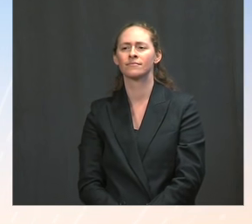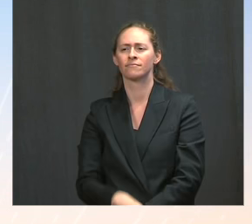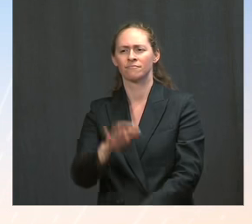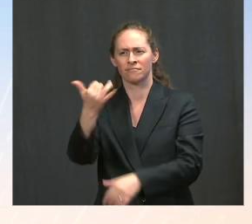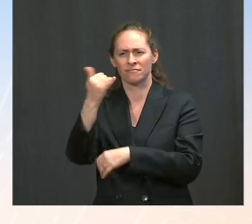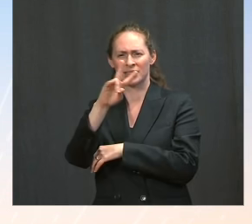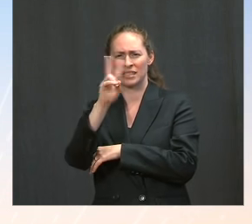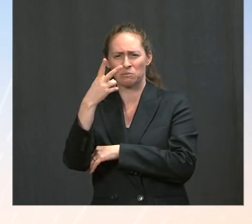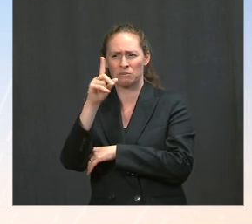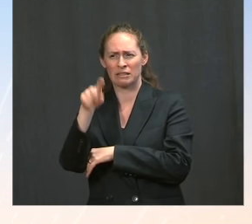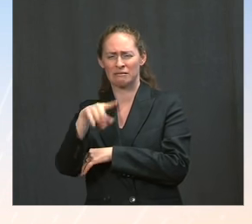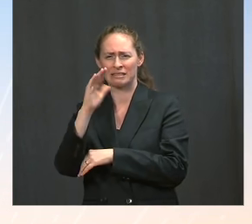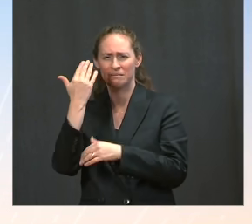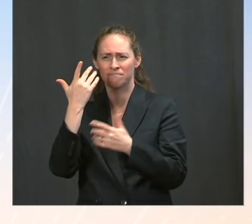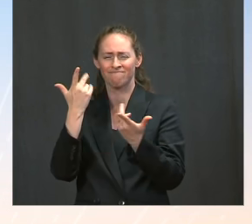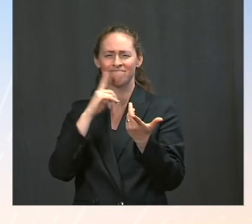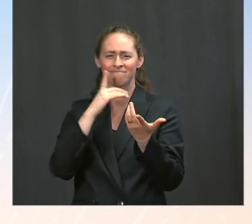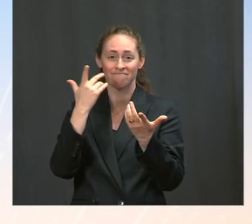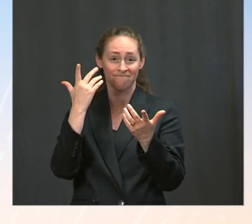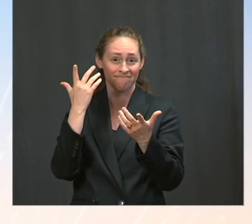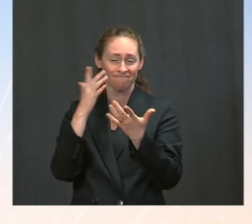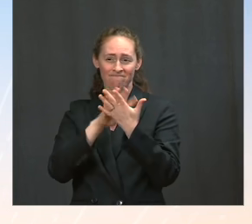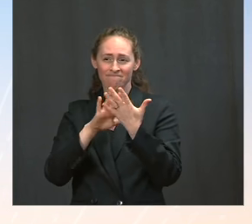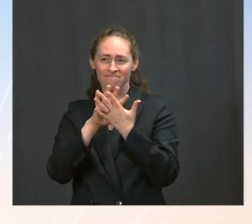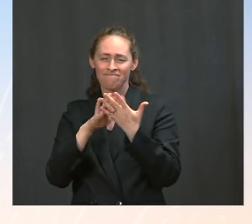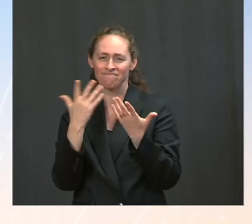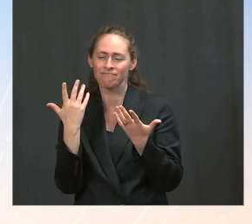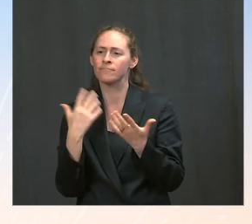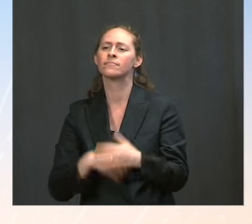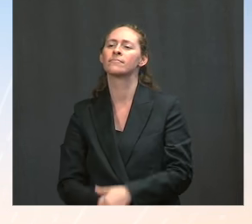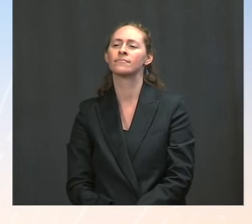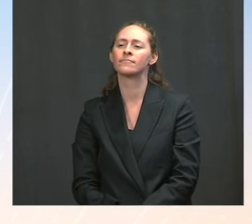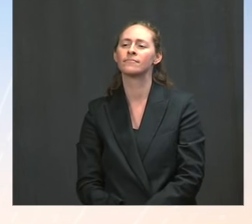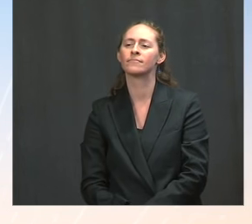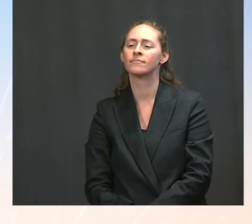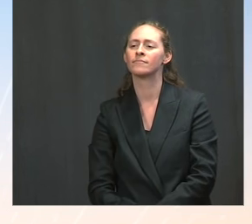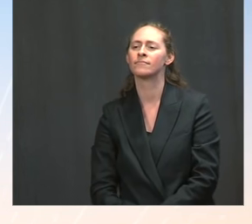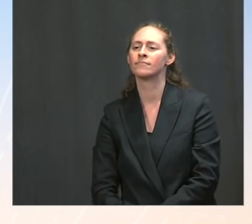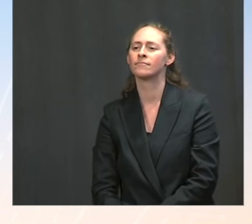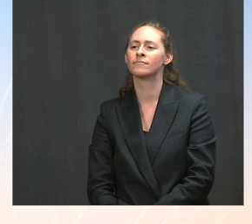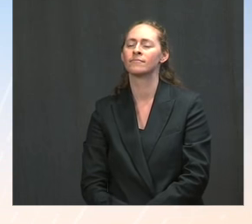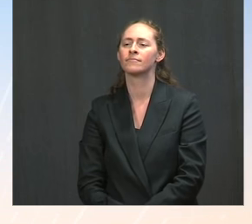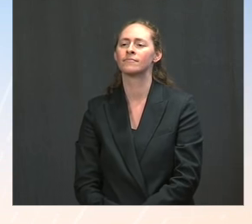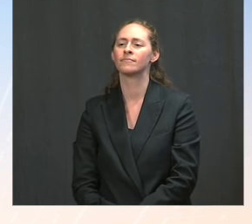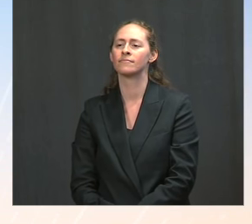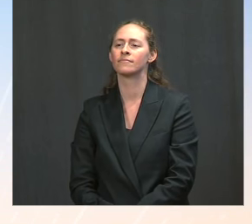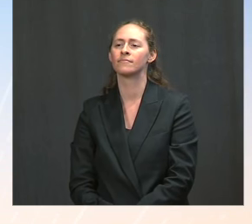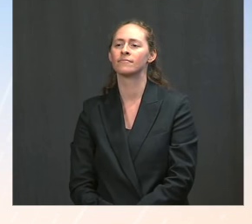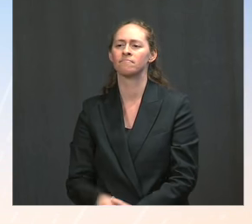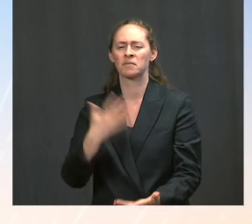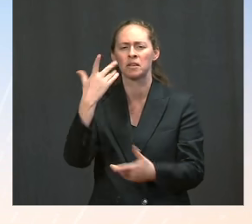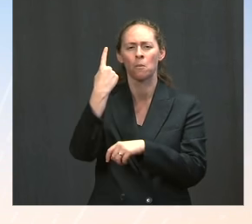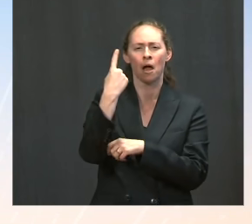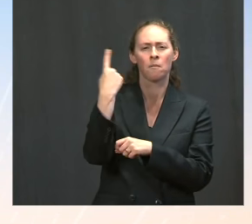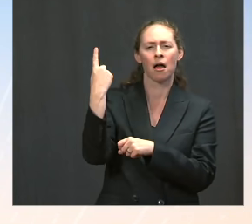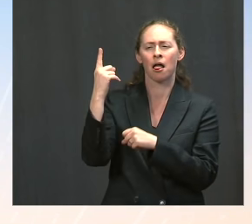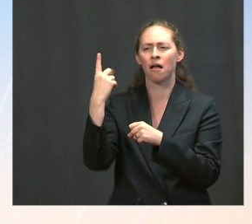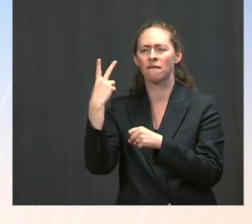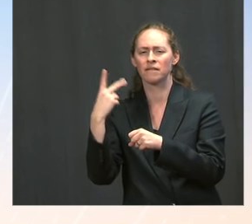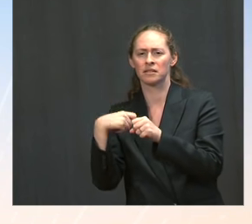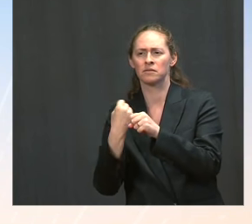way. But we do know about a year and a half ago we shut down travel and tourism. I lived it in Rhode Island, you know,